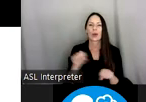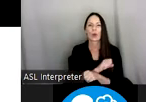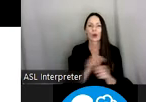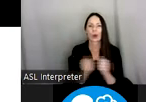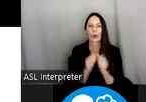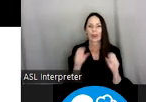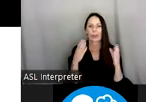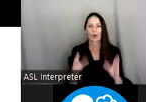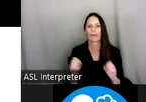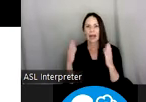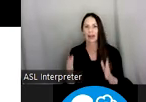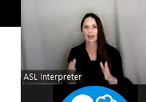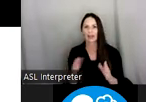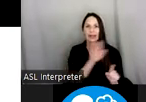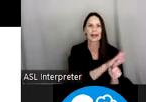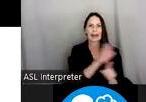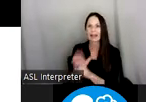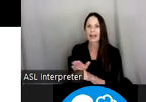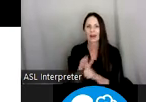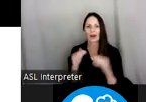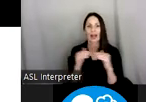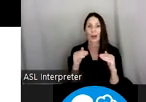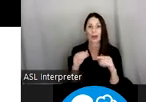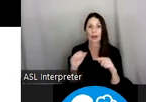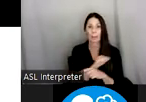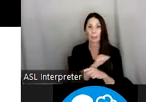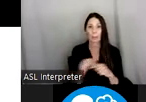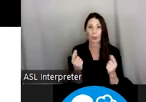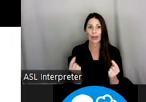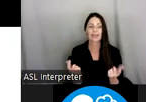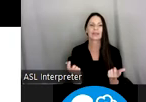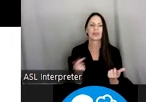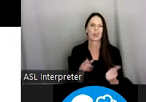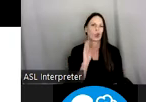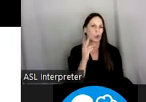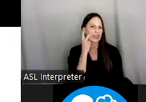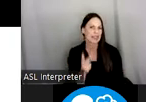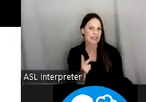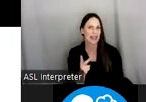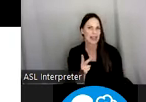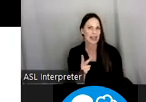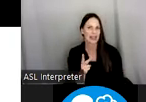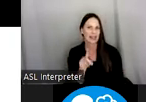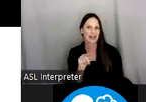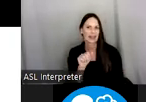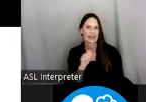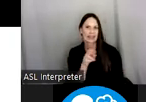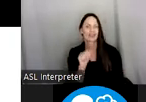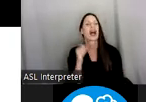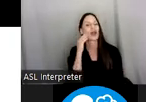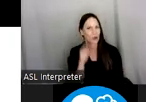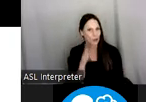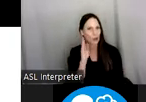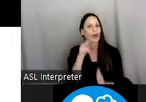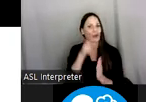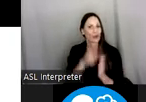providers on their equity practice. But you'll see those, Tasha, because I know you will read the whole thing. You'll see those in the